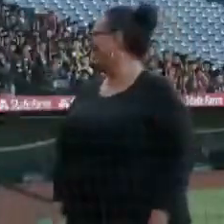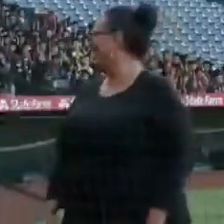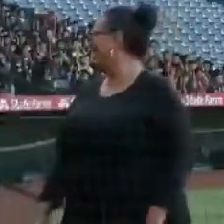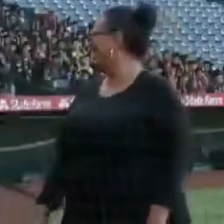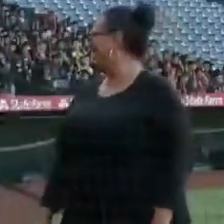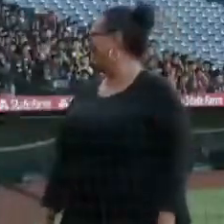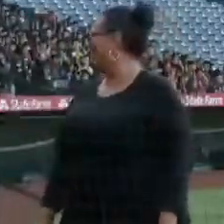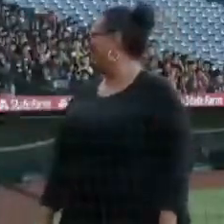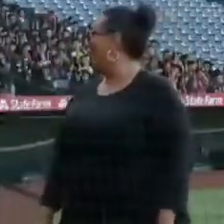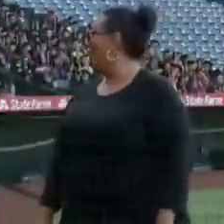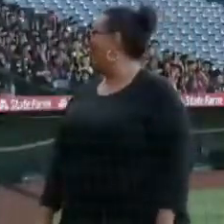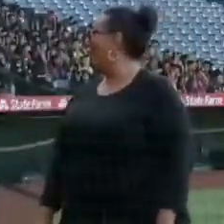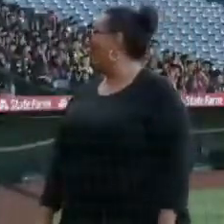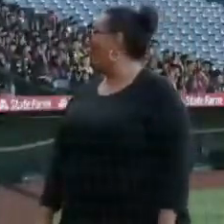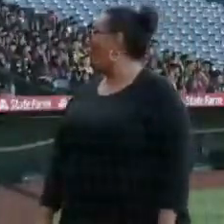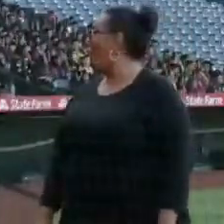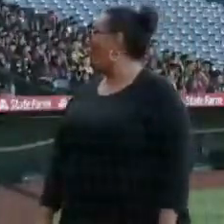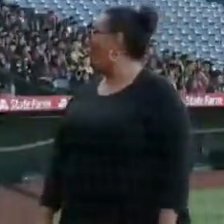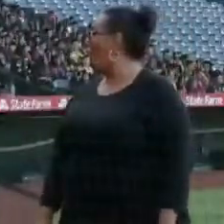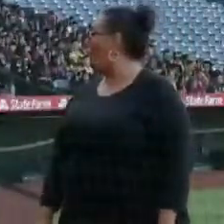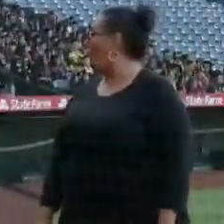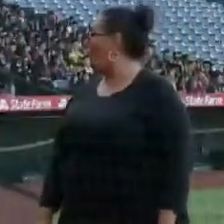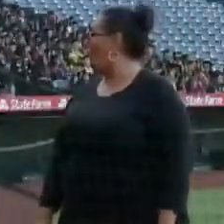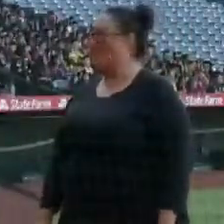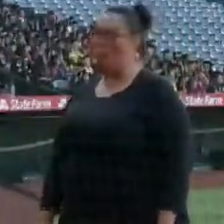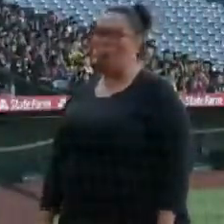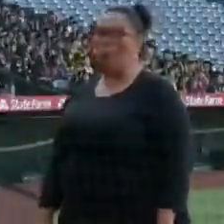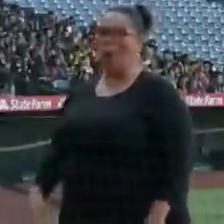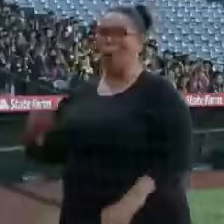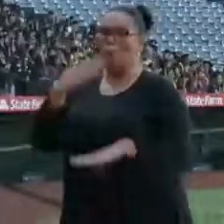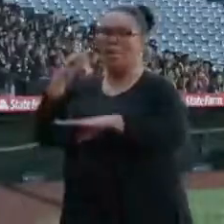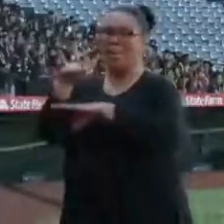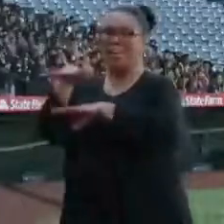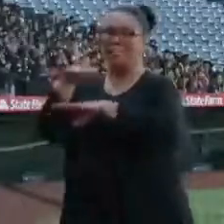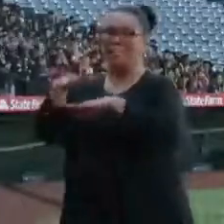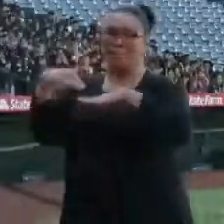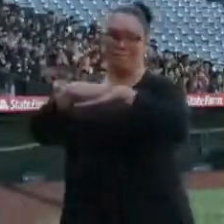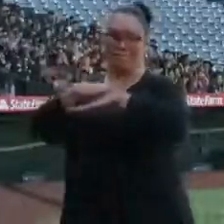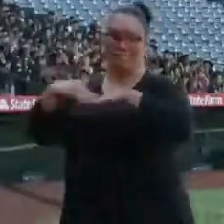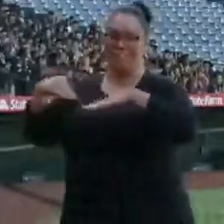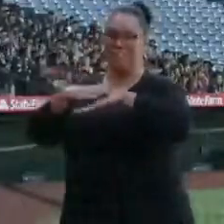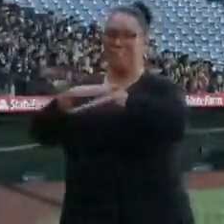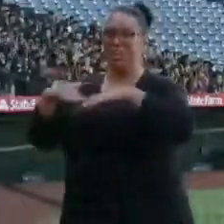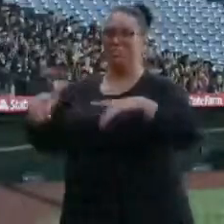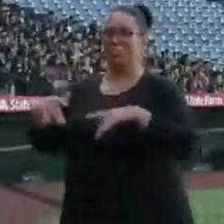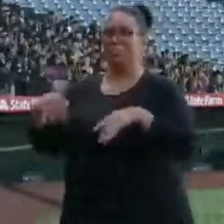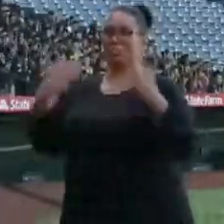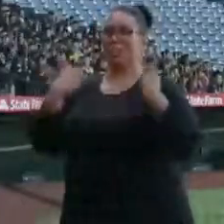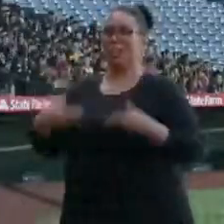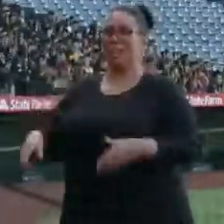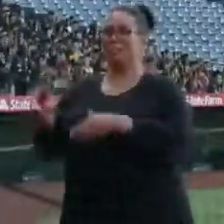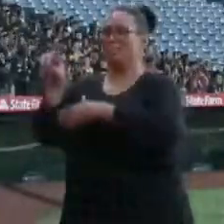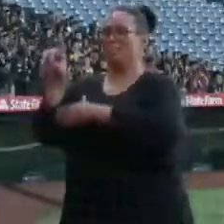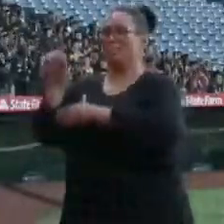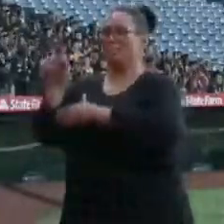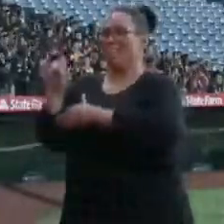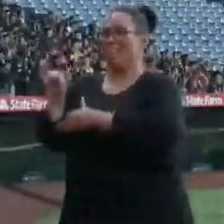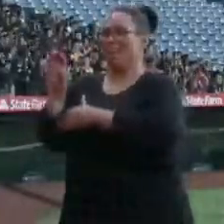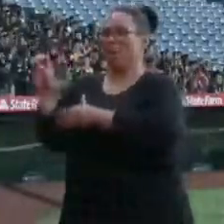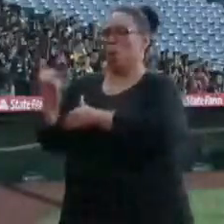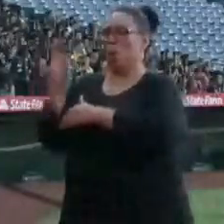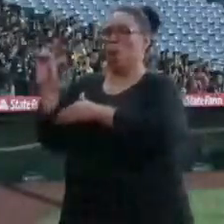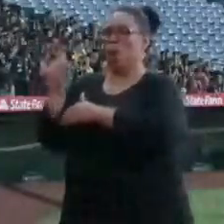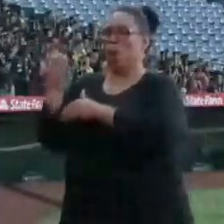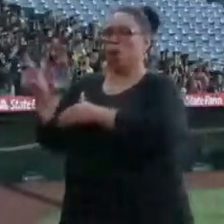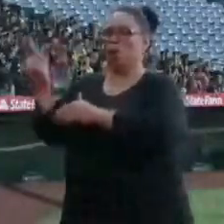Good evening, Beach. I am Dan O'Connor, Associate Dean